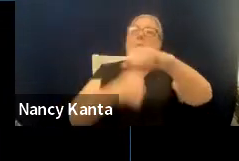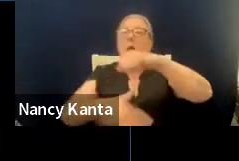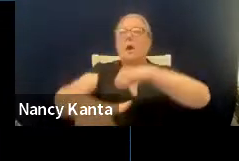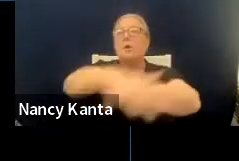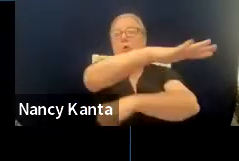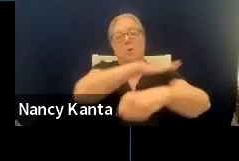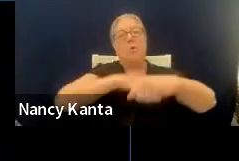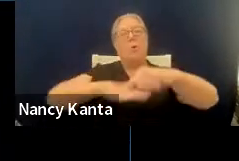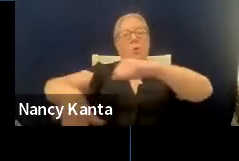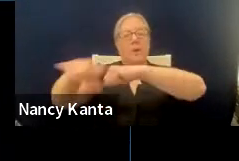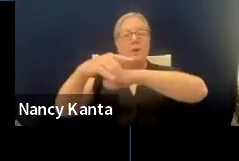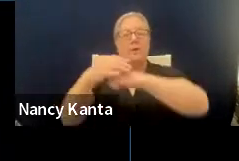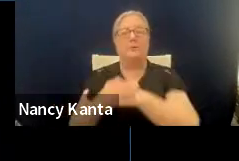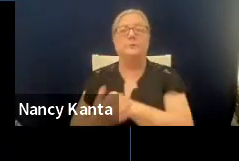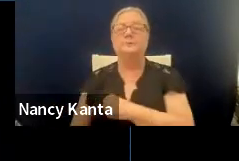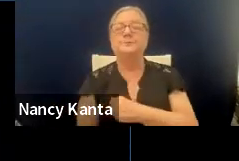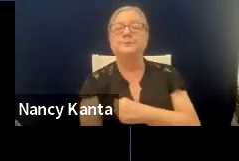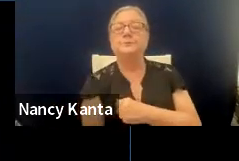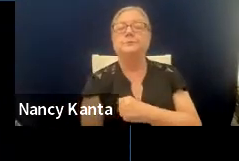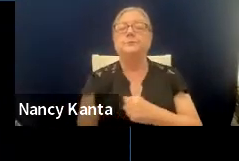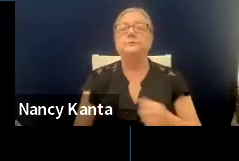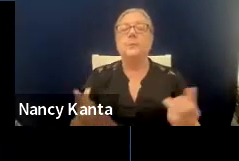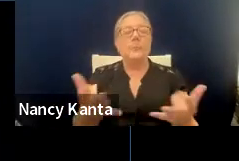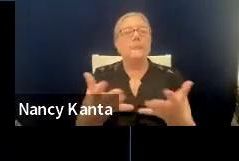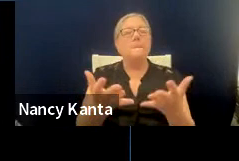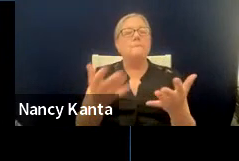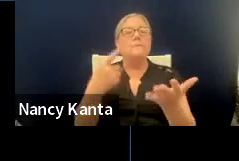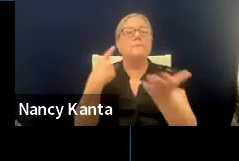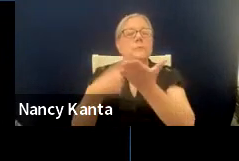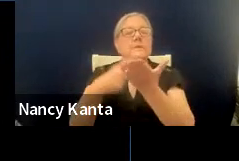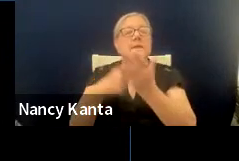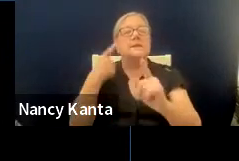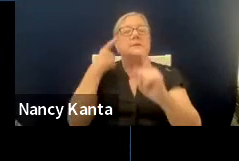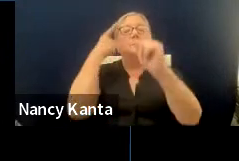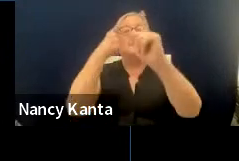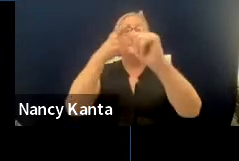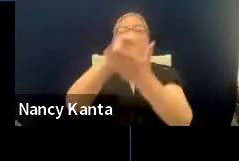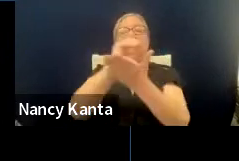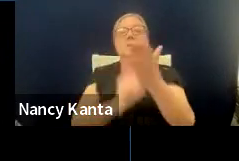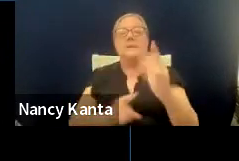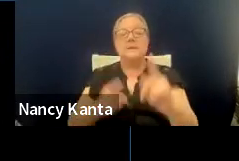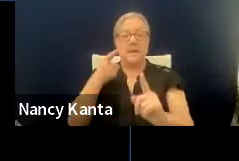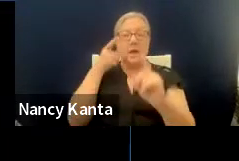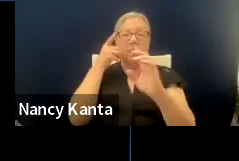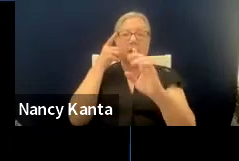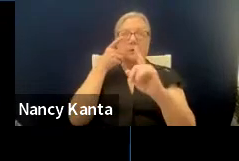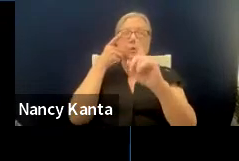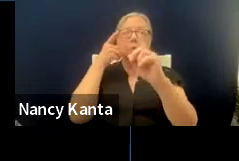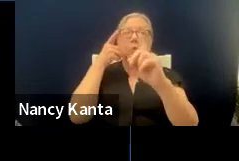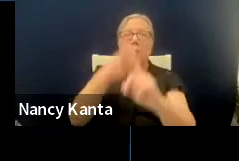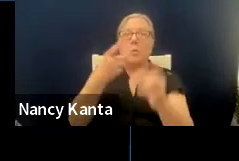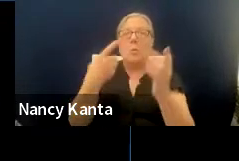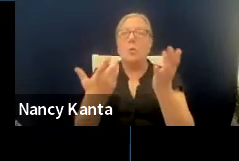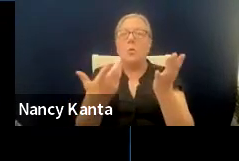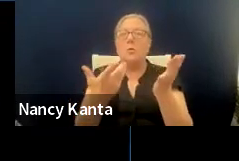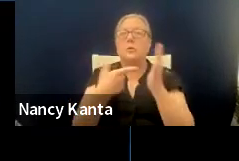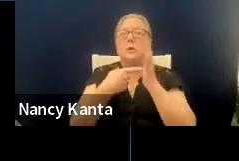help pull out specific design goals that are directly related to how people experience the